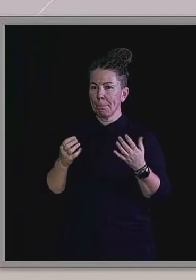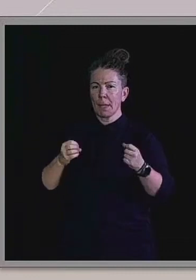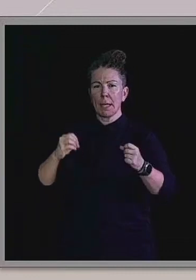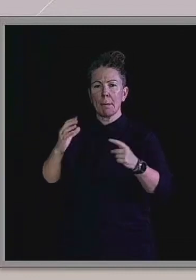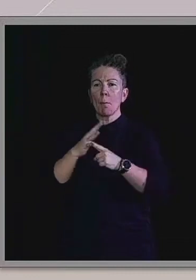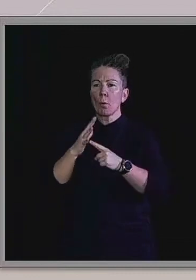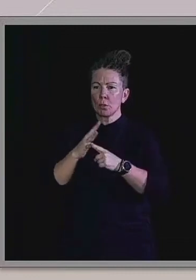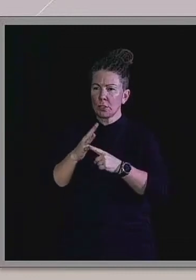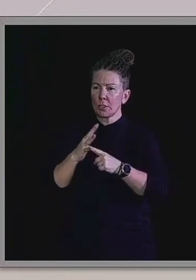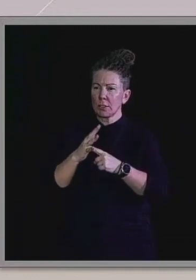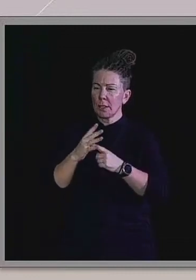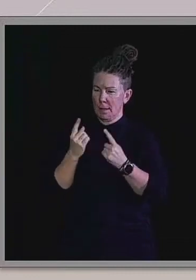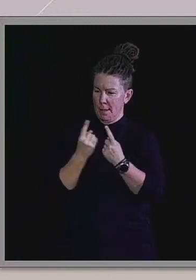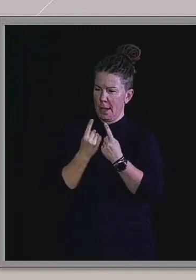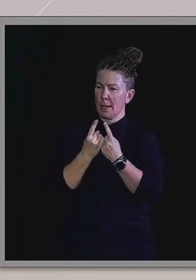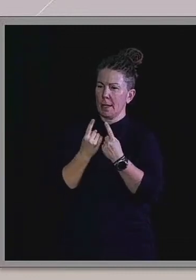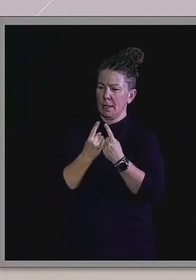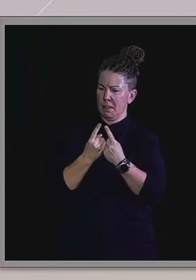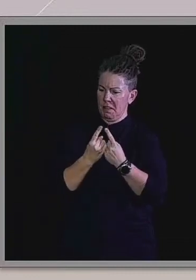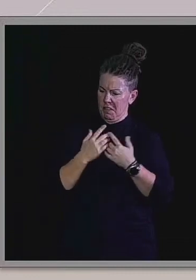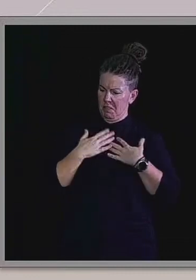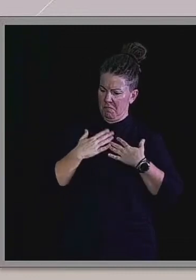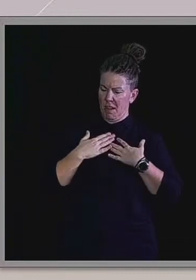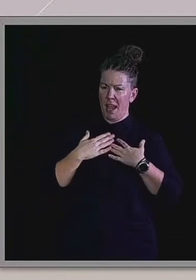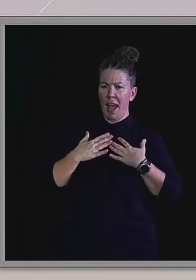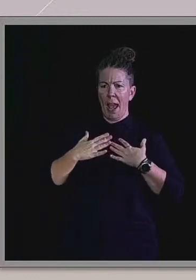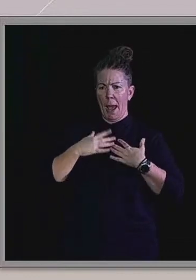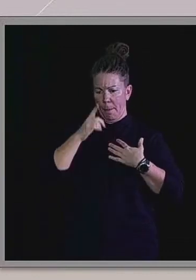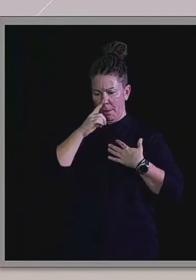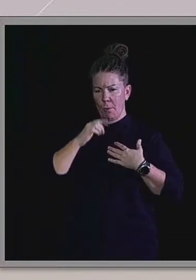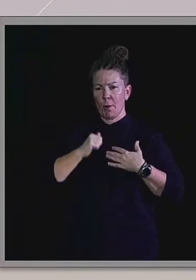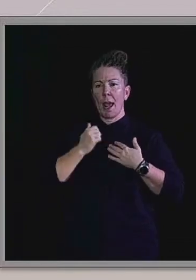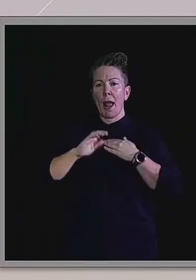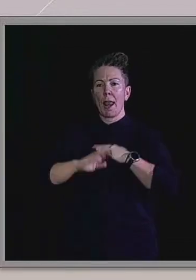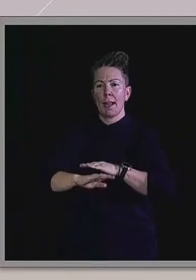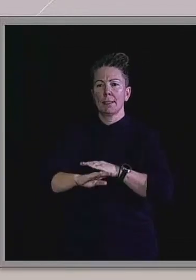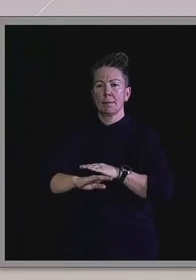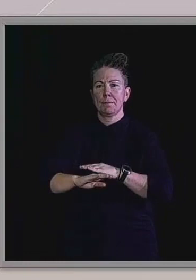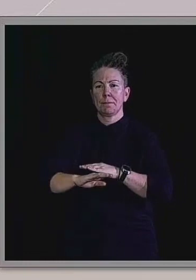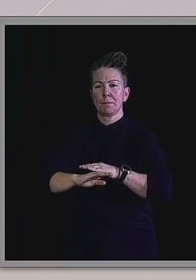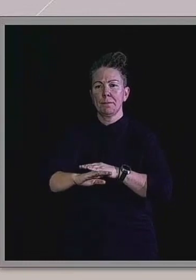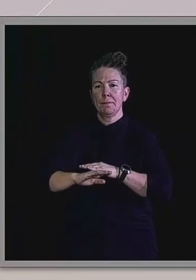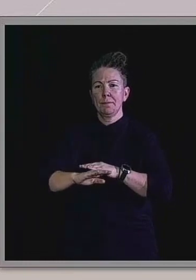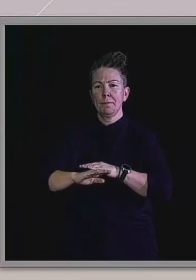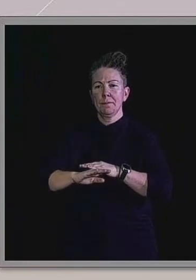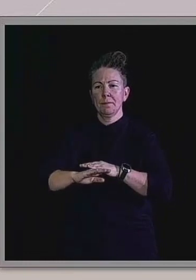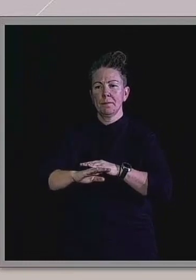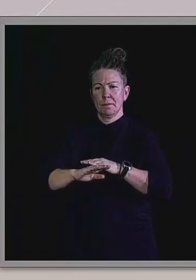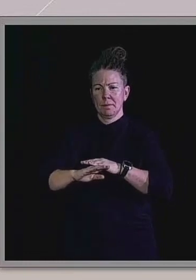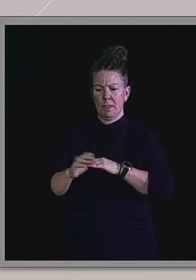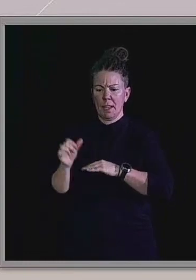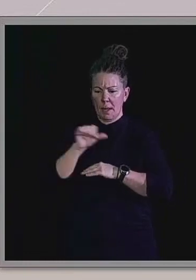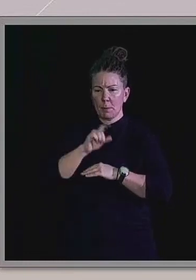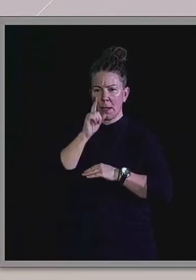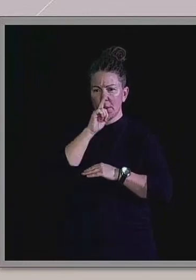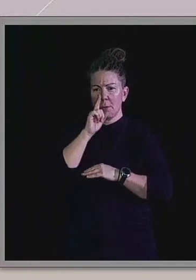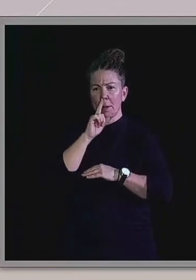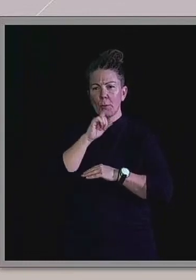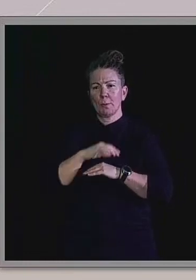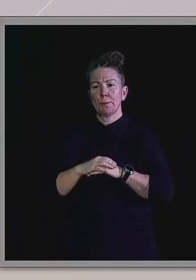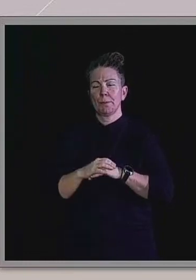important thing that makes us who we are, which is our land. Really come back to the people.